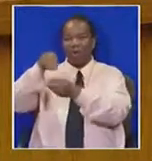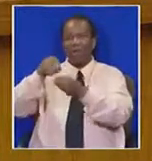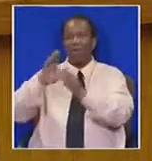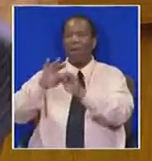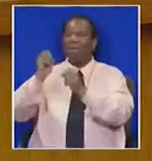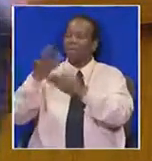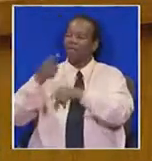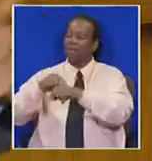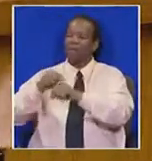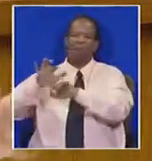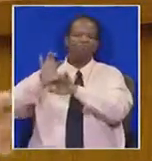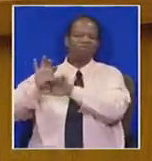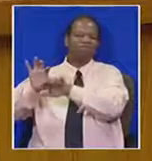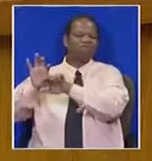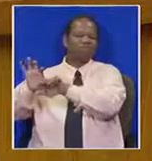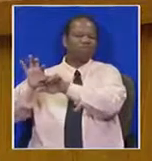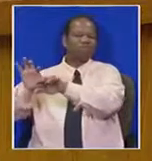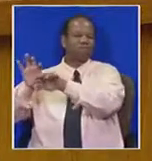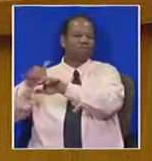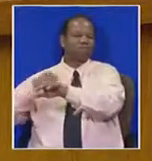those municipalities. There's no translation.